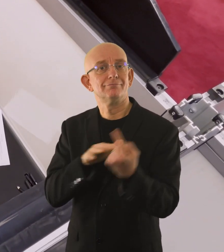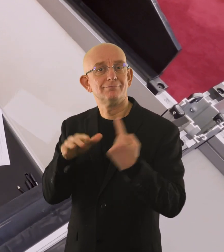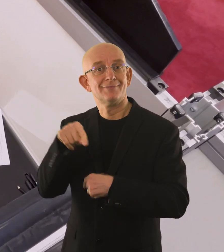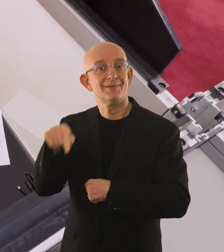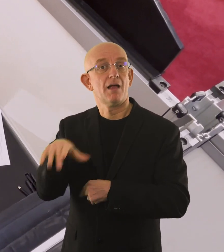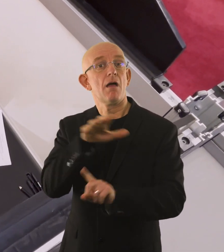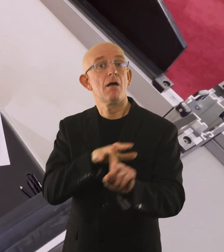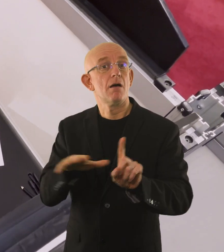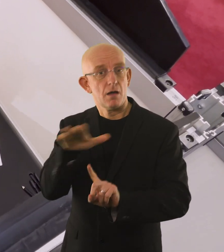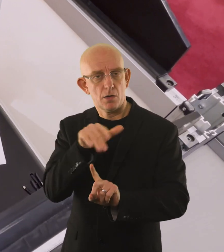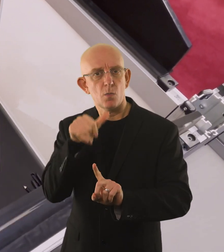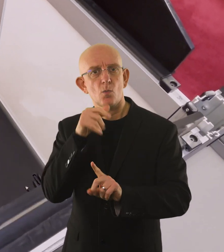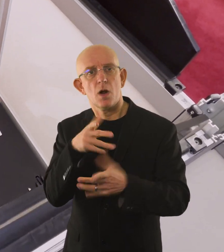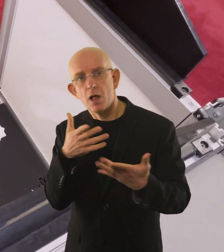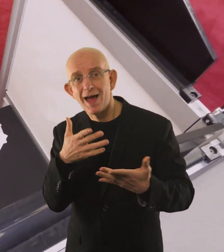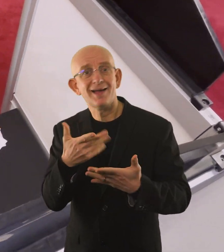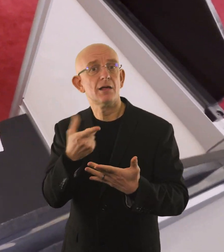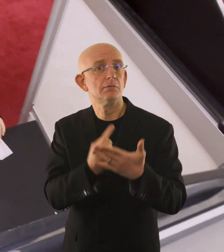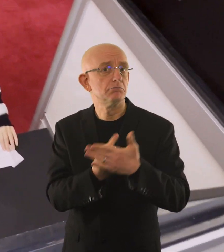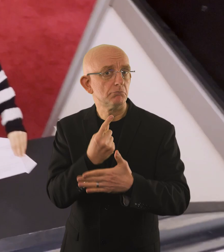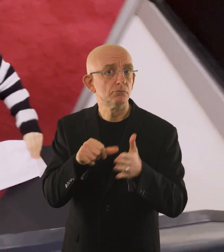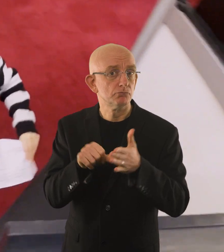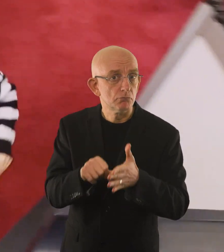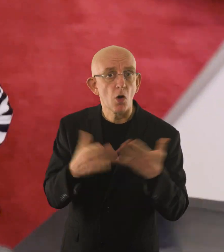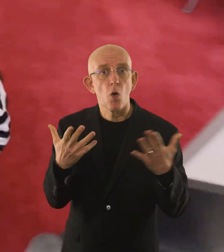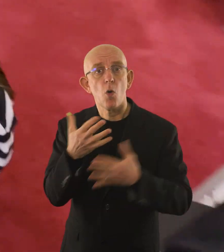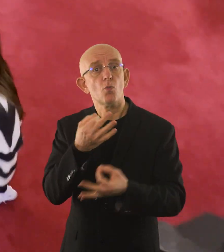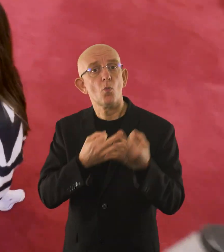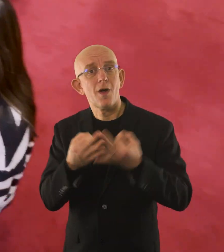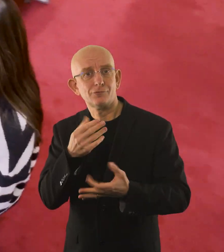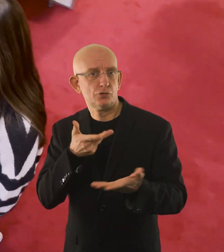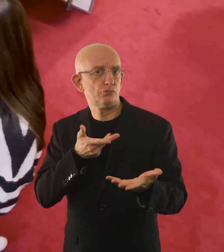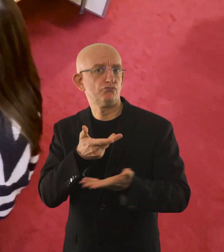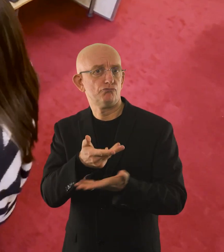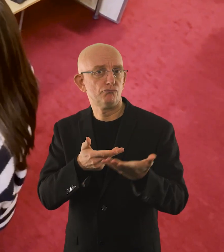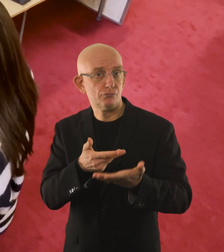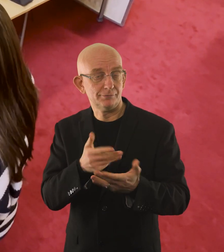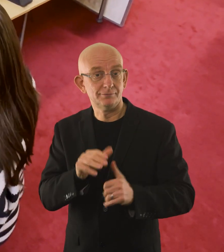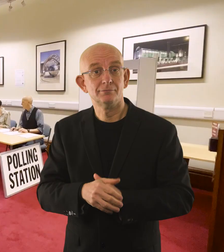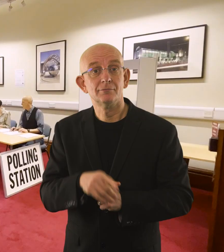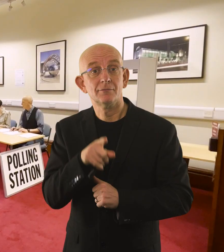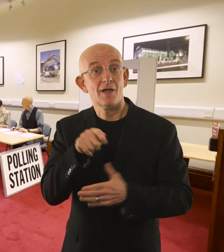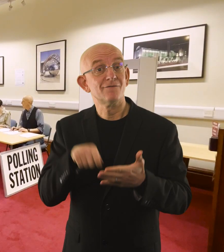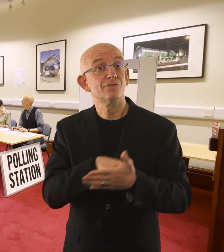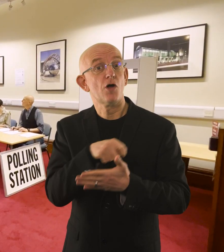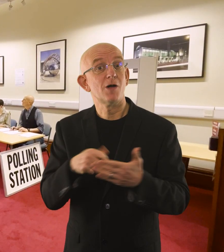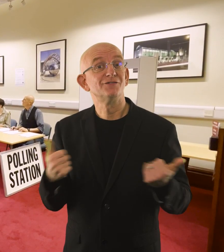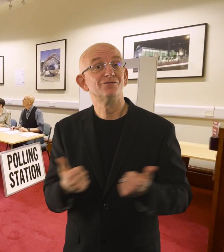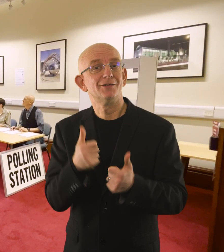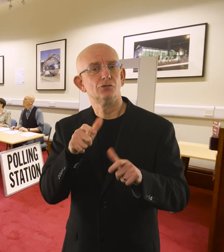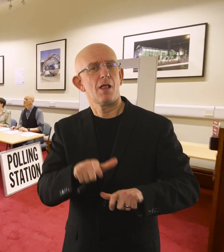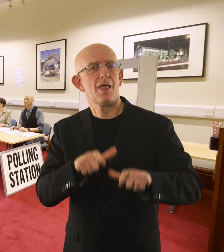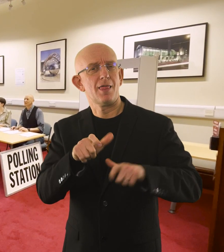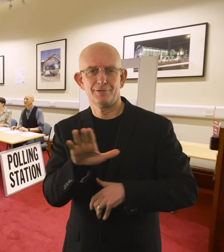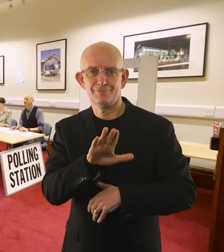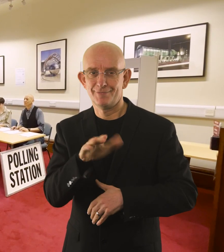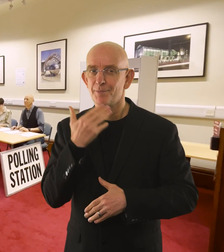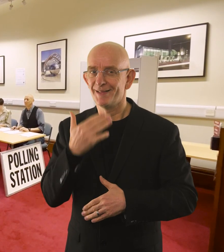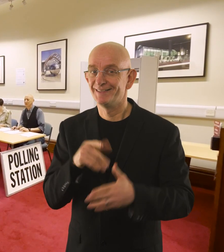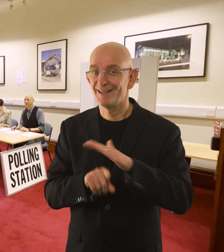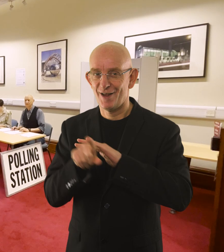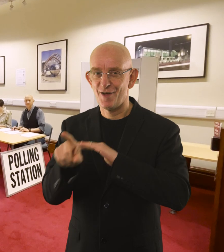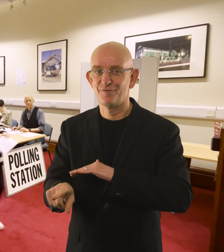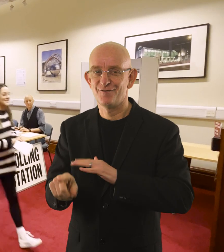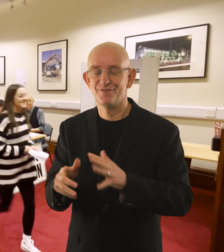polling station to check the process and help with issues and questions. After voting please leave the polling station promptly.